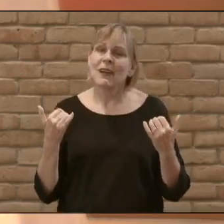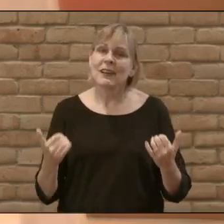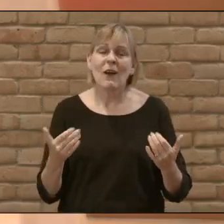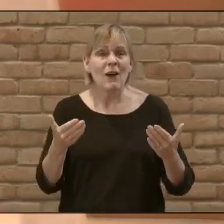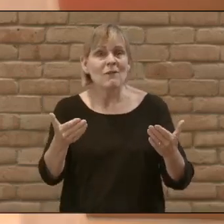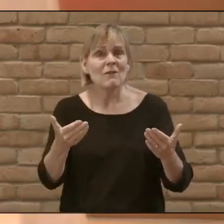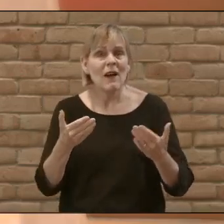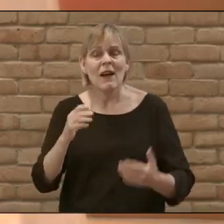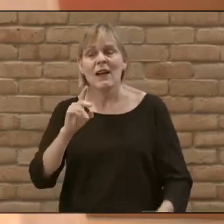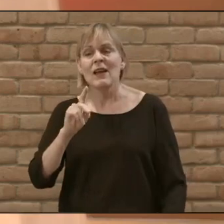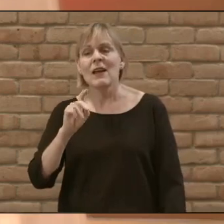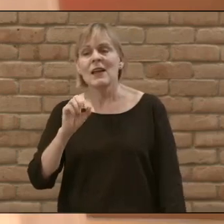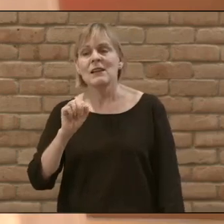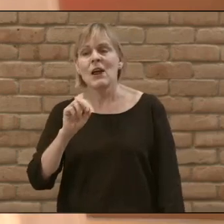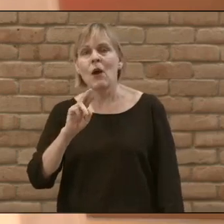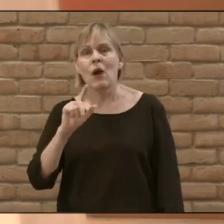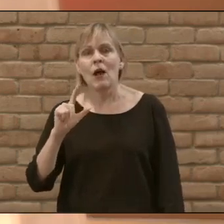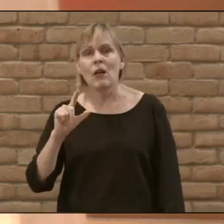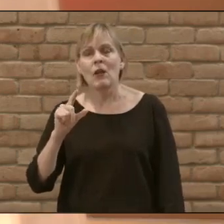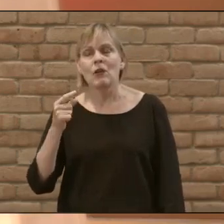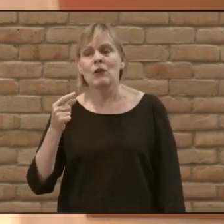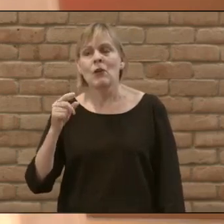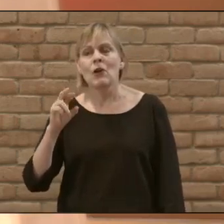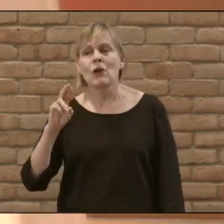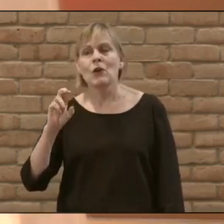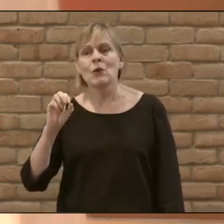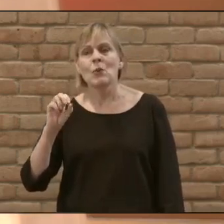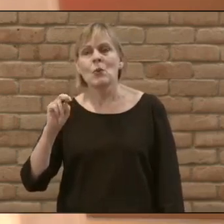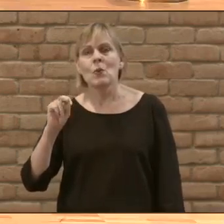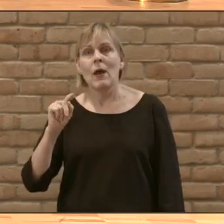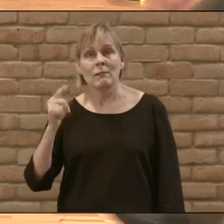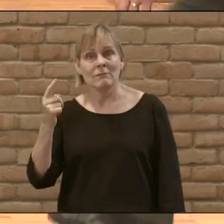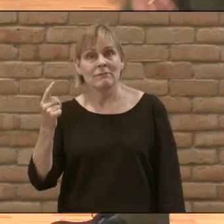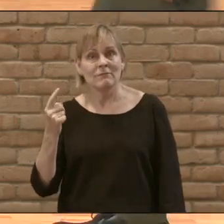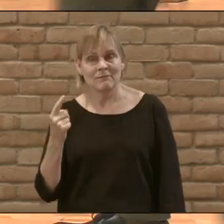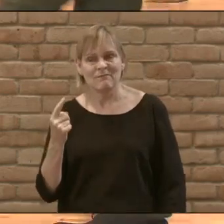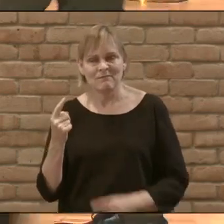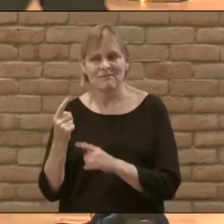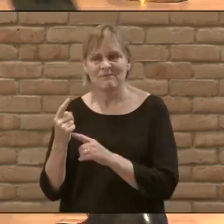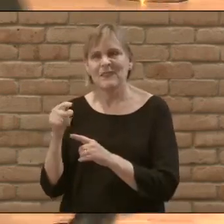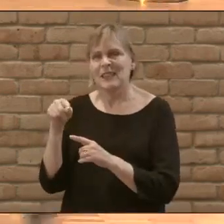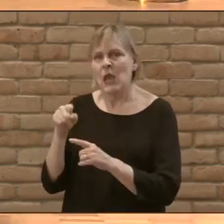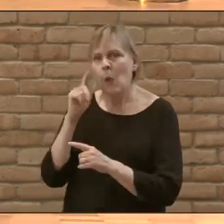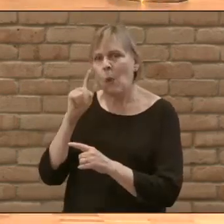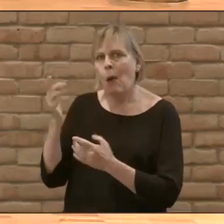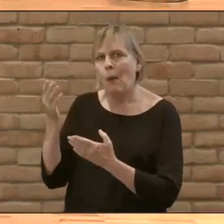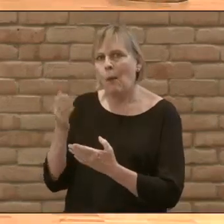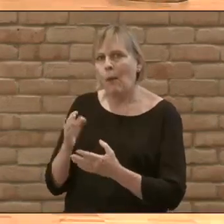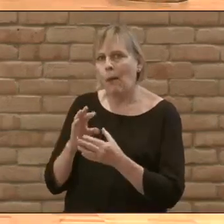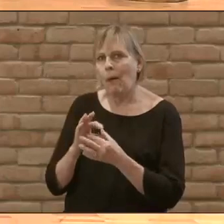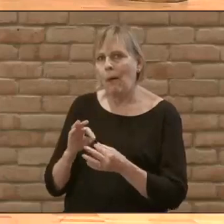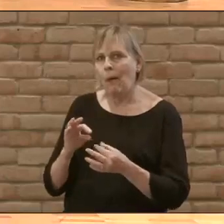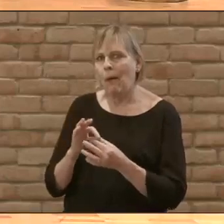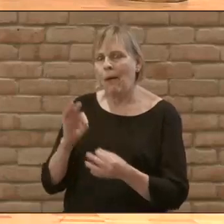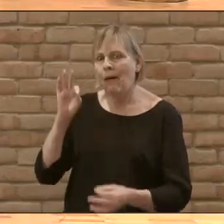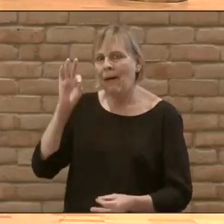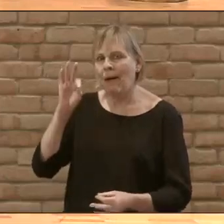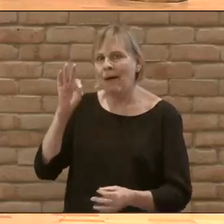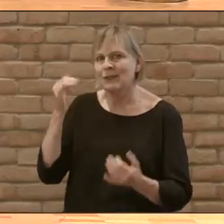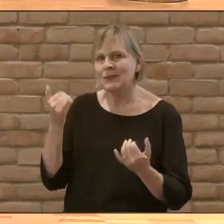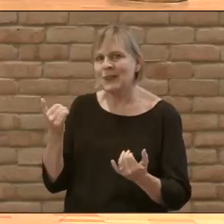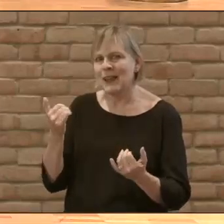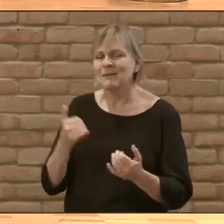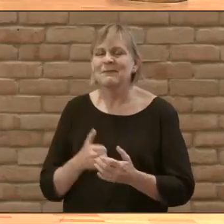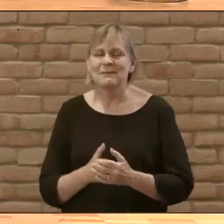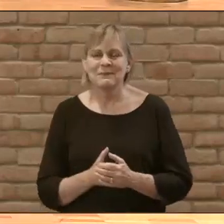invite Carl Grant to come forward. I mentioned at the beginning of our service that Carl will be bringing God's Word to us